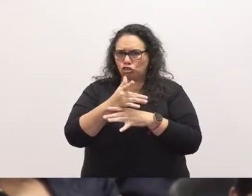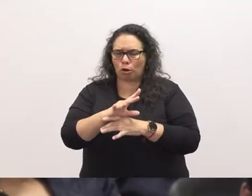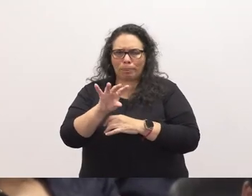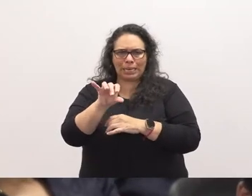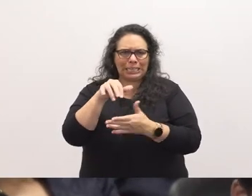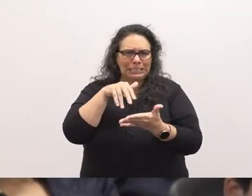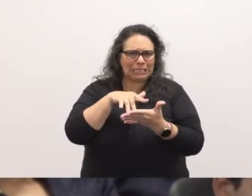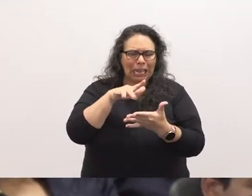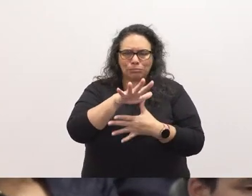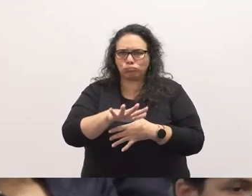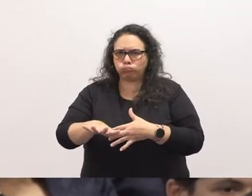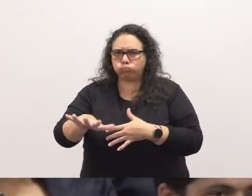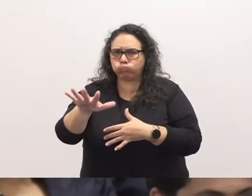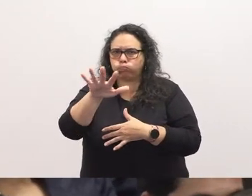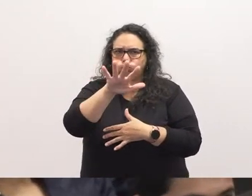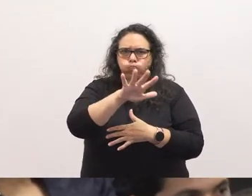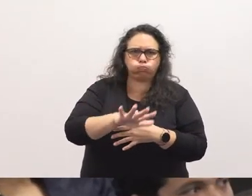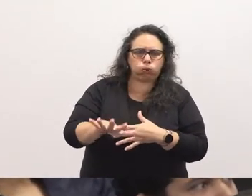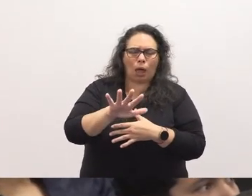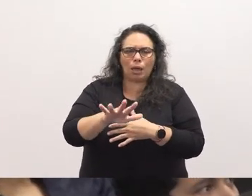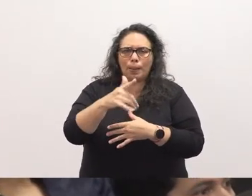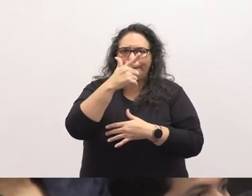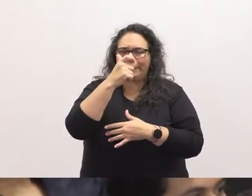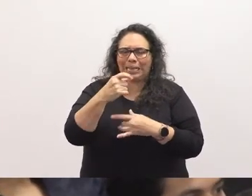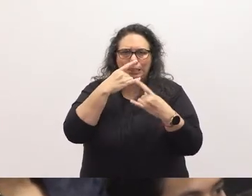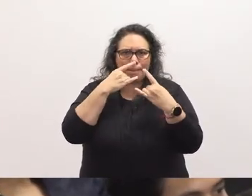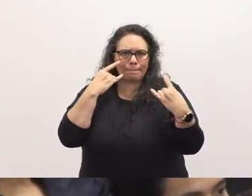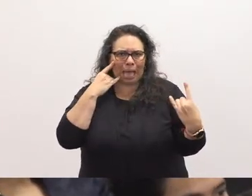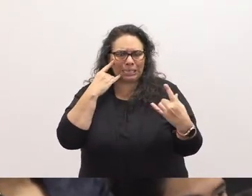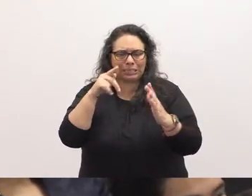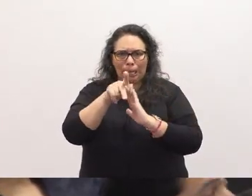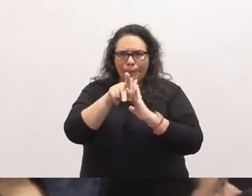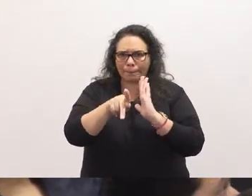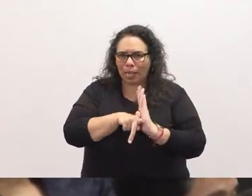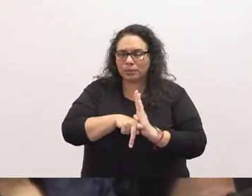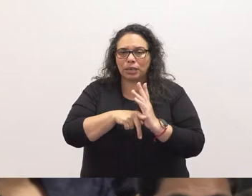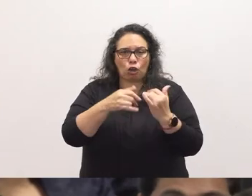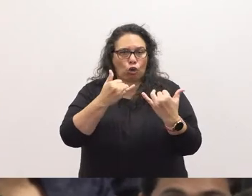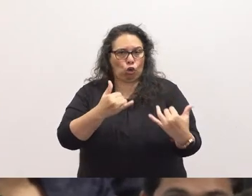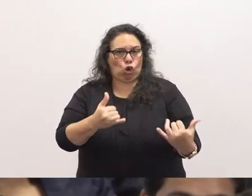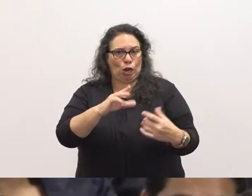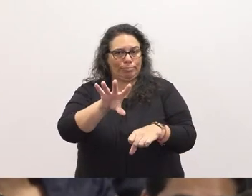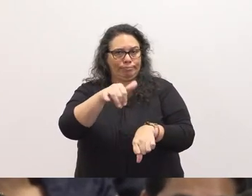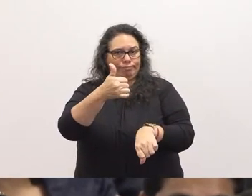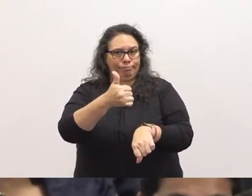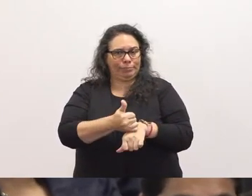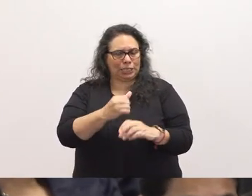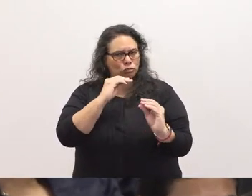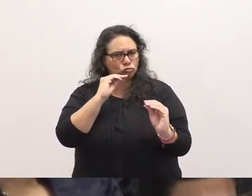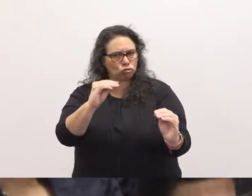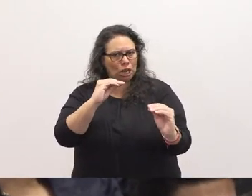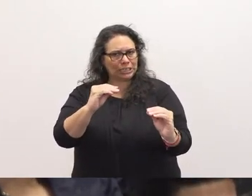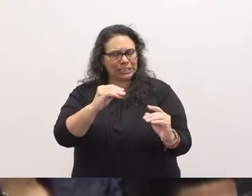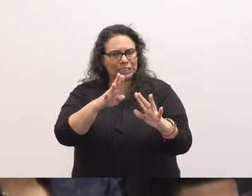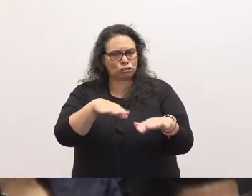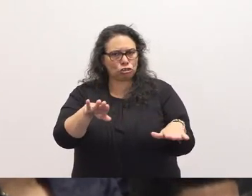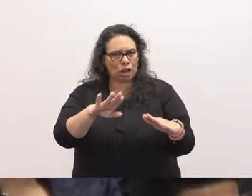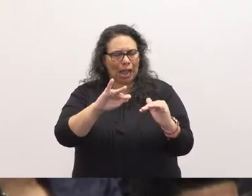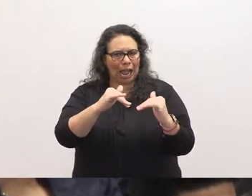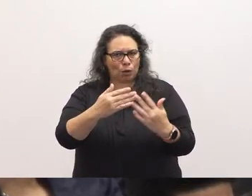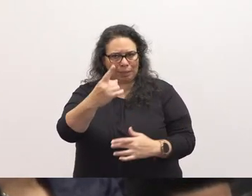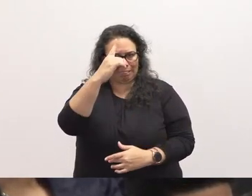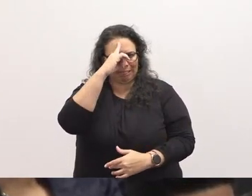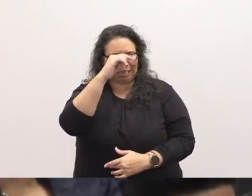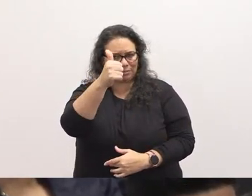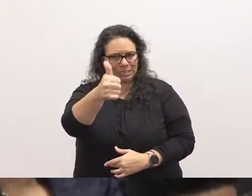they suffered because of the imposition of that policy. This policy that's currently in place, where we're instructing our children on how they think of